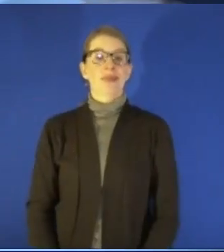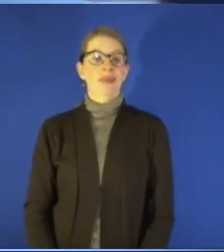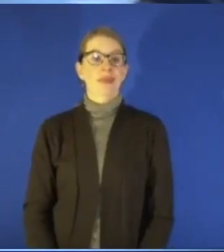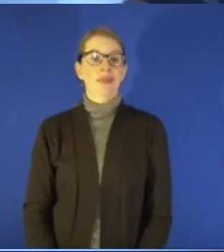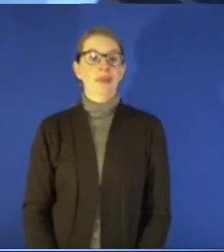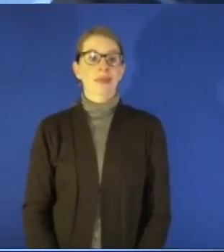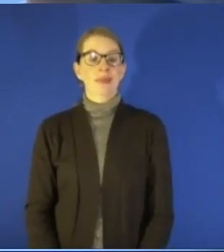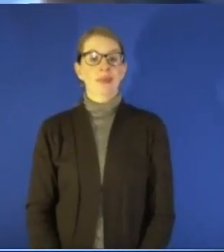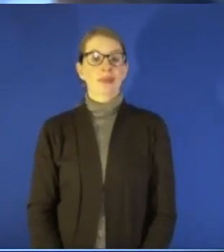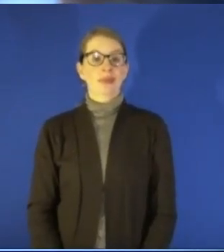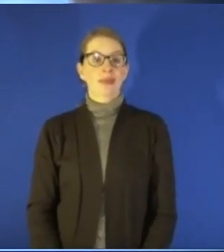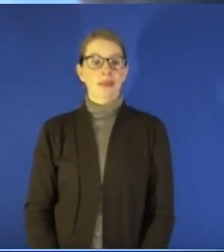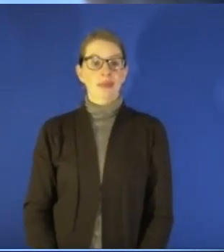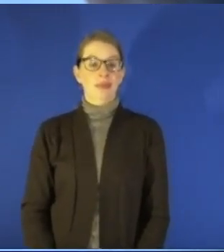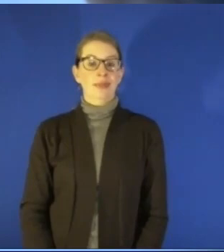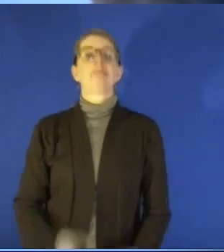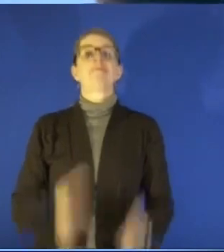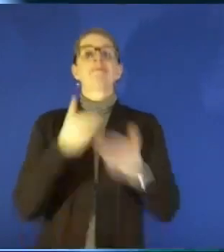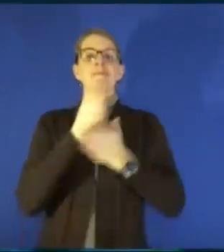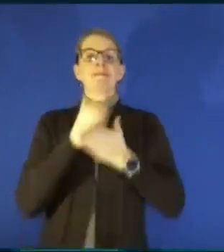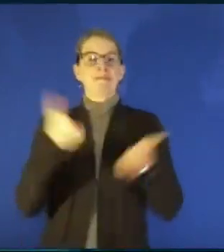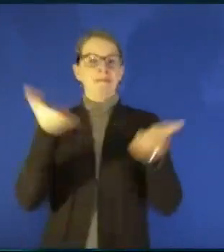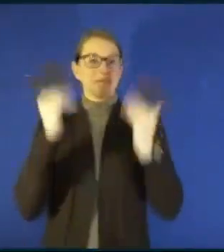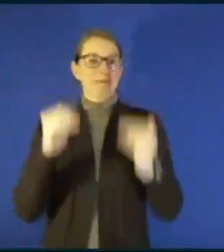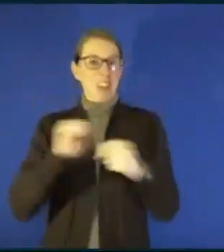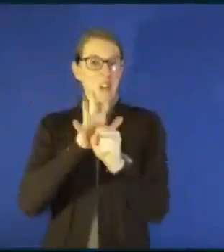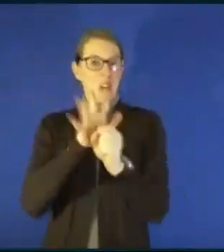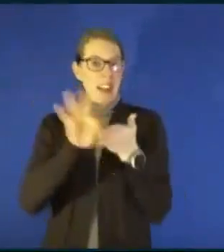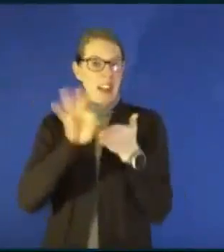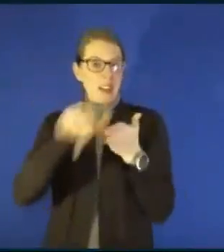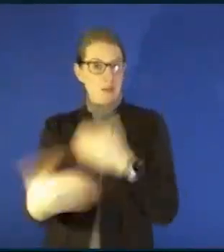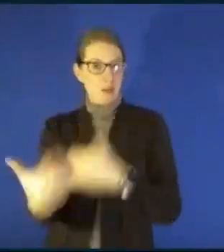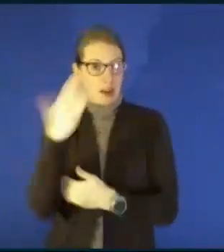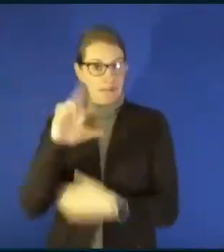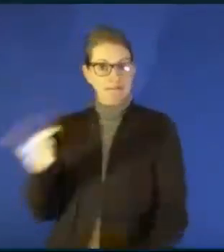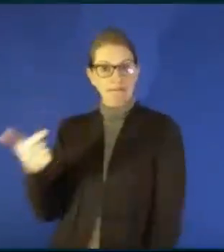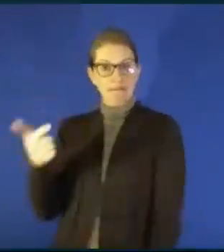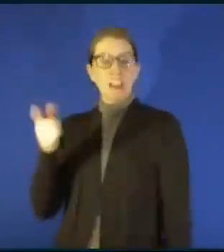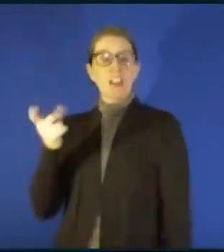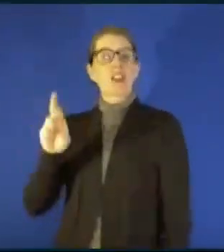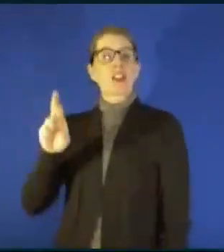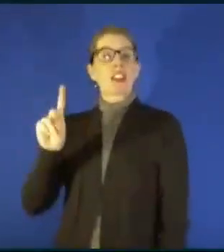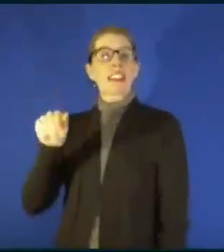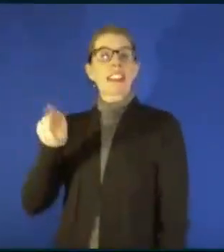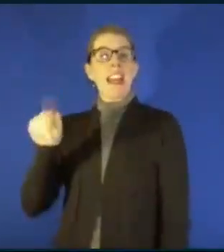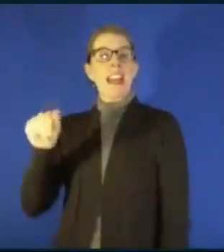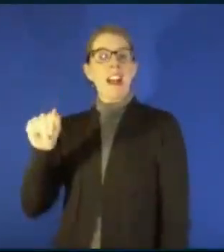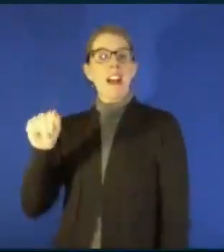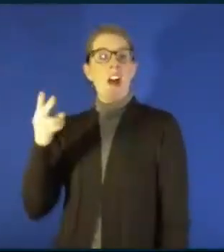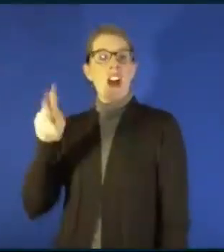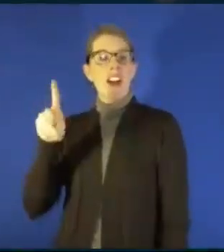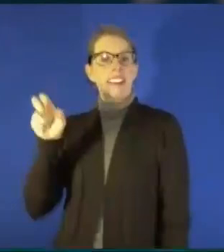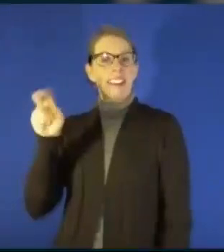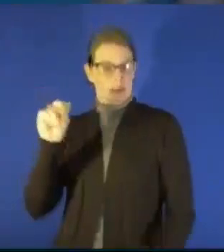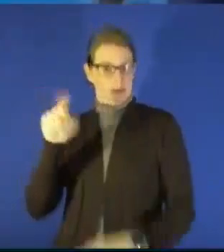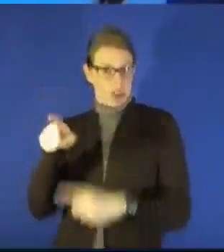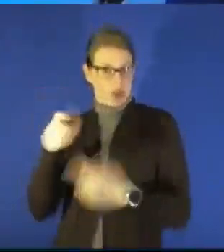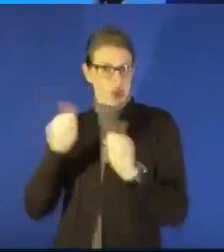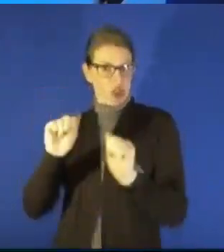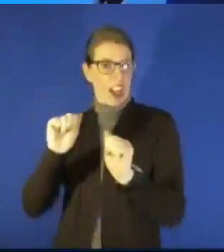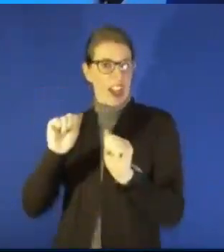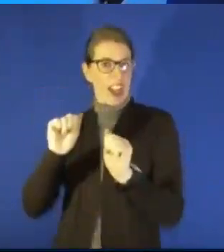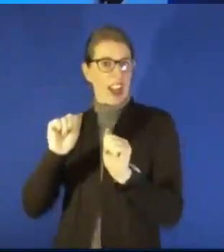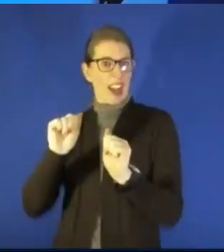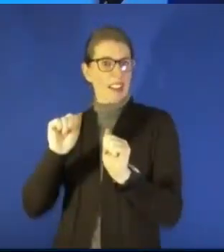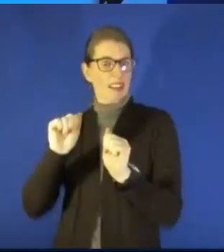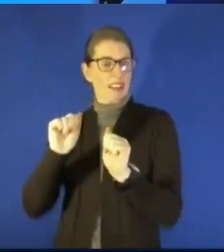there on your screen. All right, let's get to our COVID count this morning. And Dr. Dana Hawkinson, do you do Wordle? Have you ever tried this Wordle? My kids